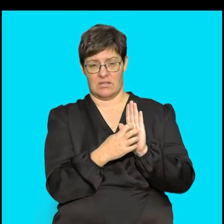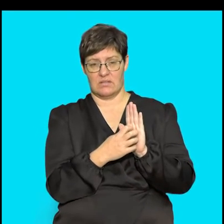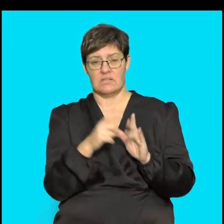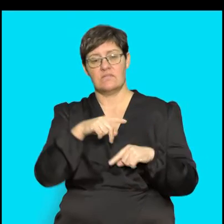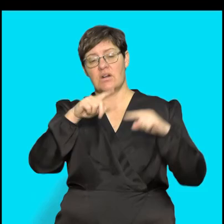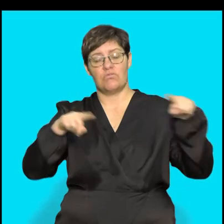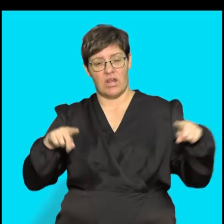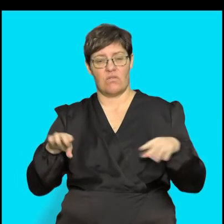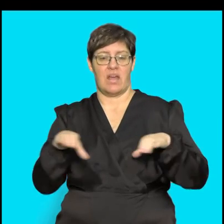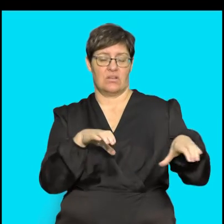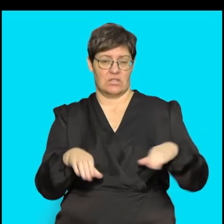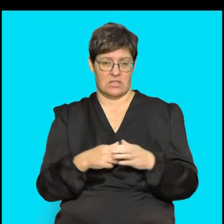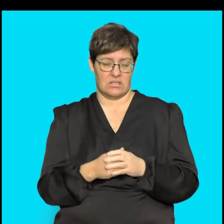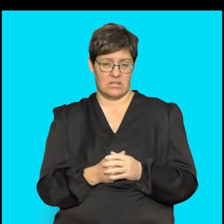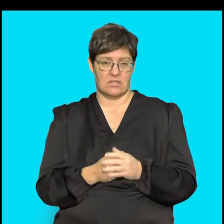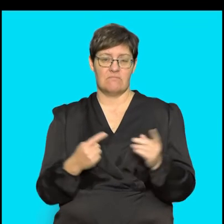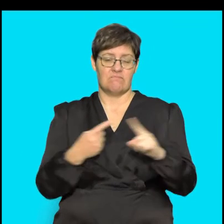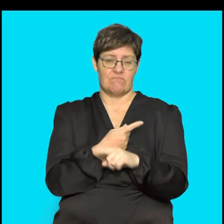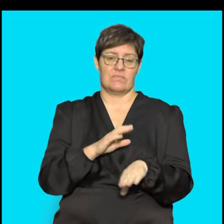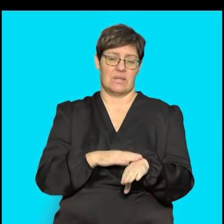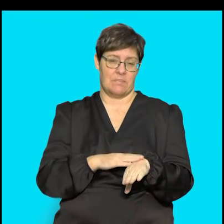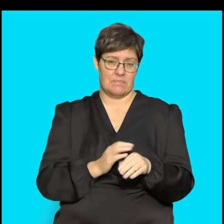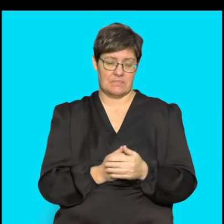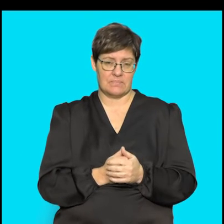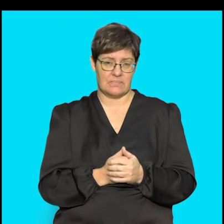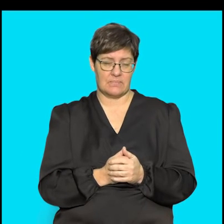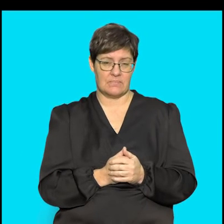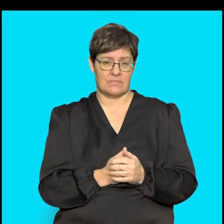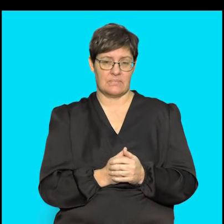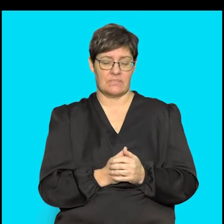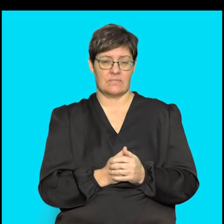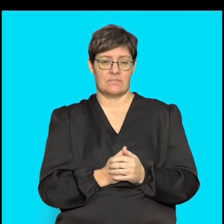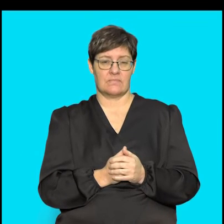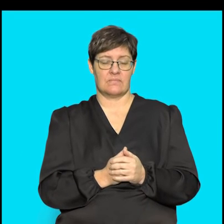graph of the rate of reaction versus time?